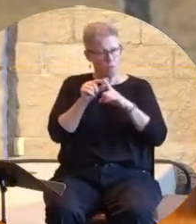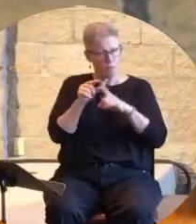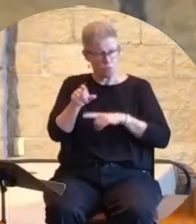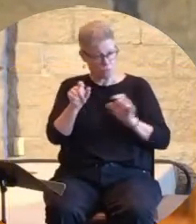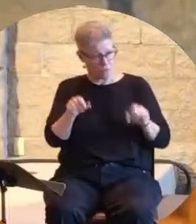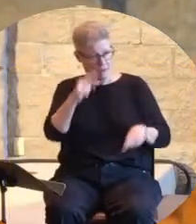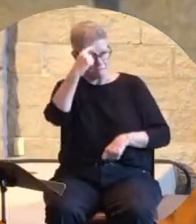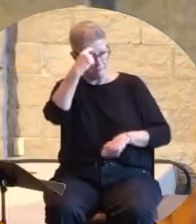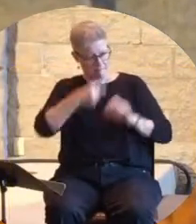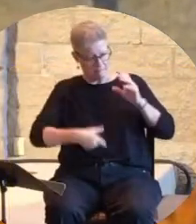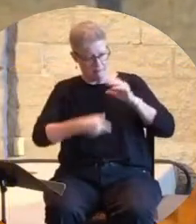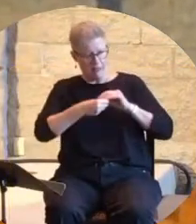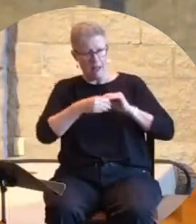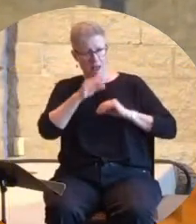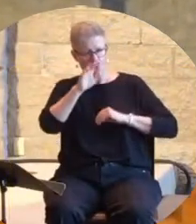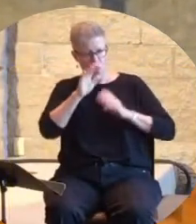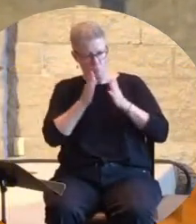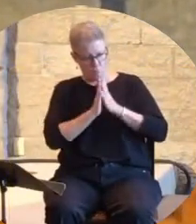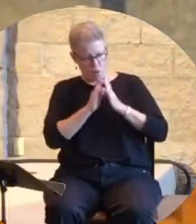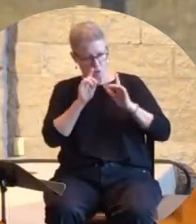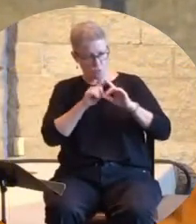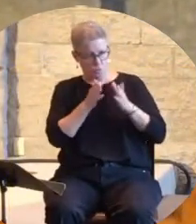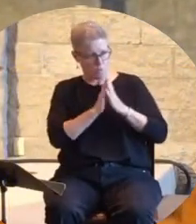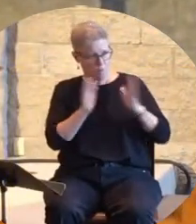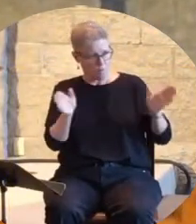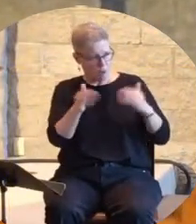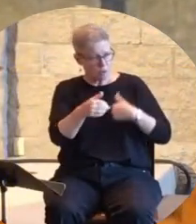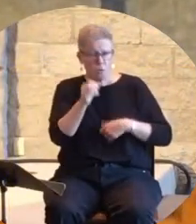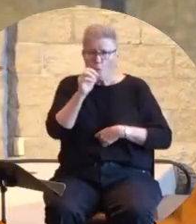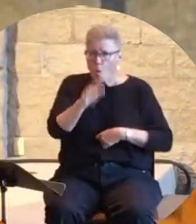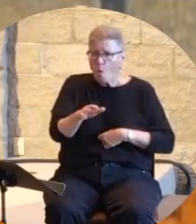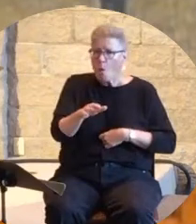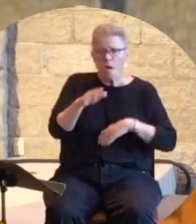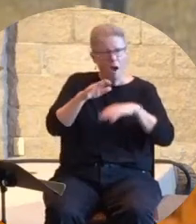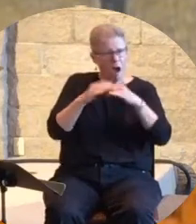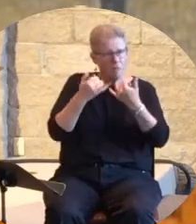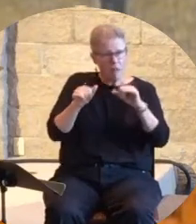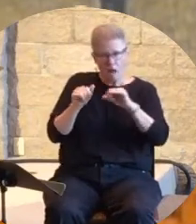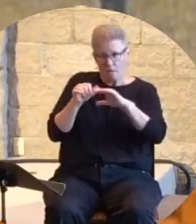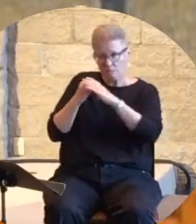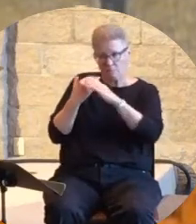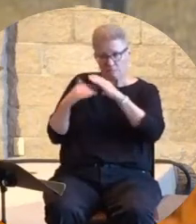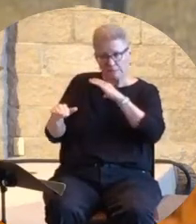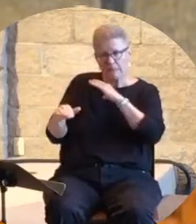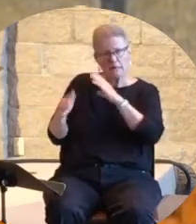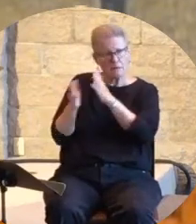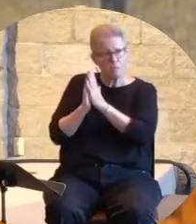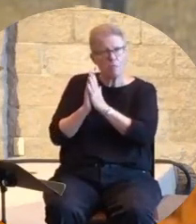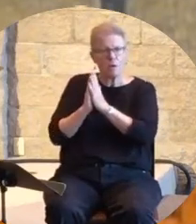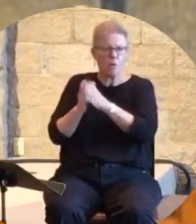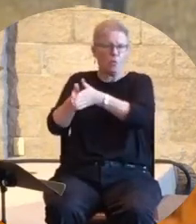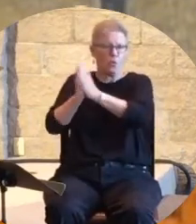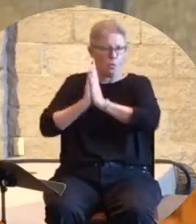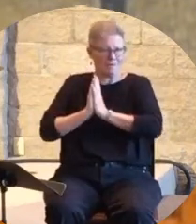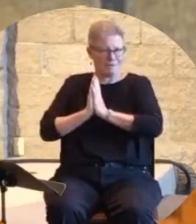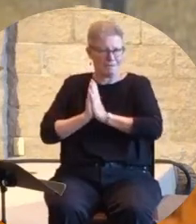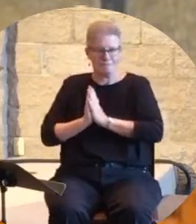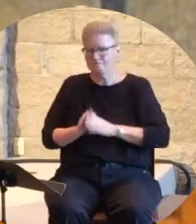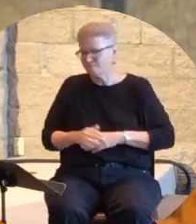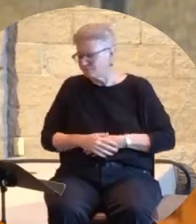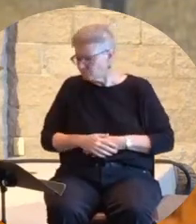prayers to our prayer box or submit an online prayer request via our website. Your prayers